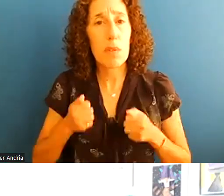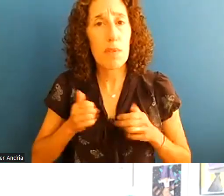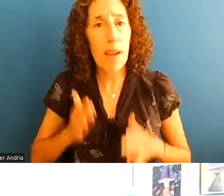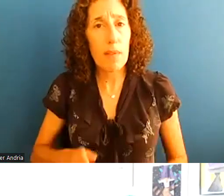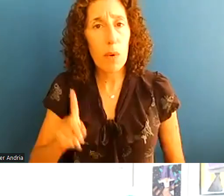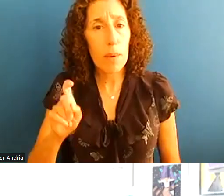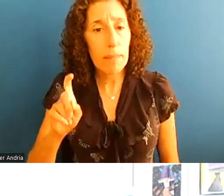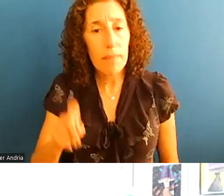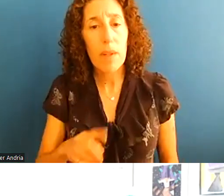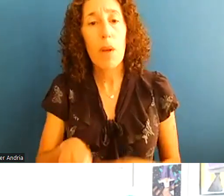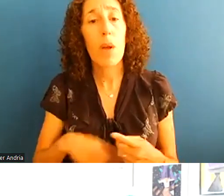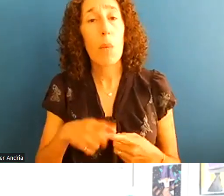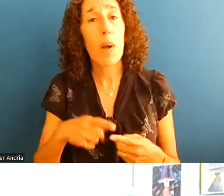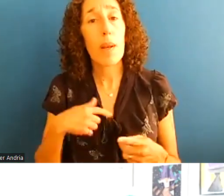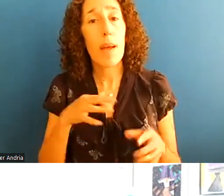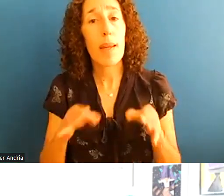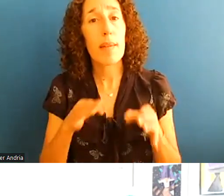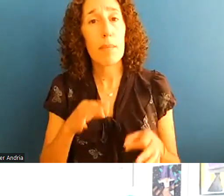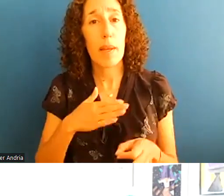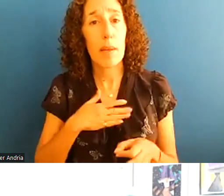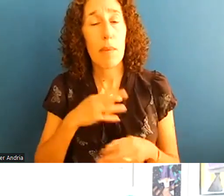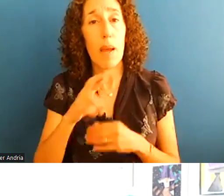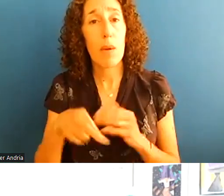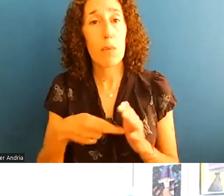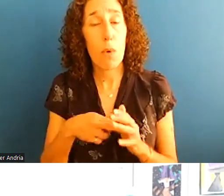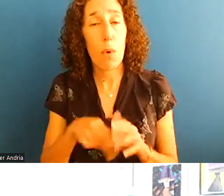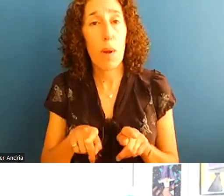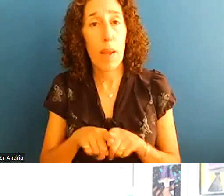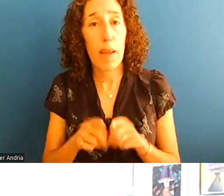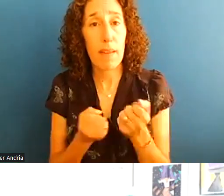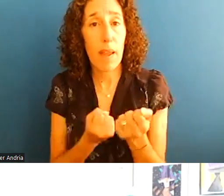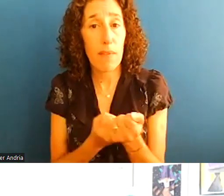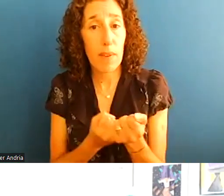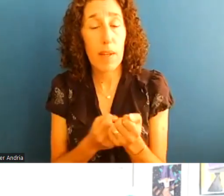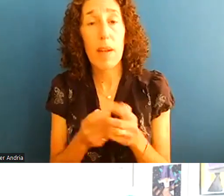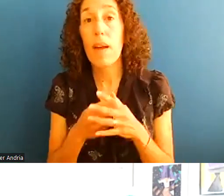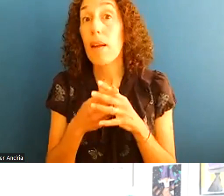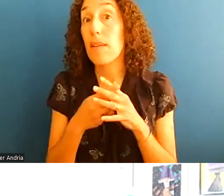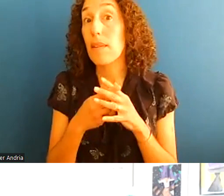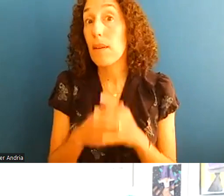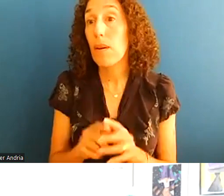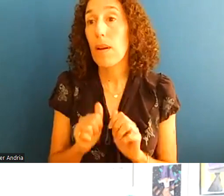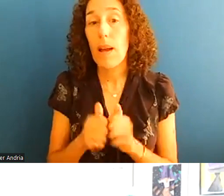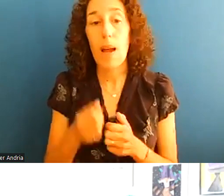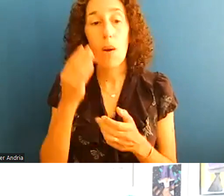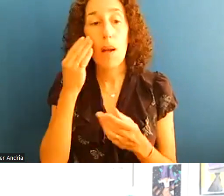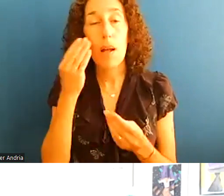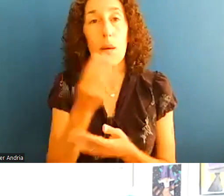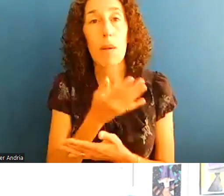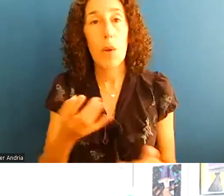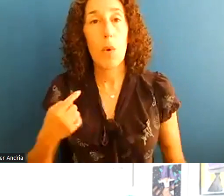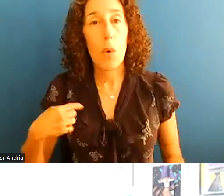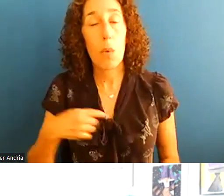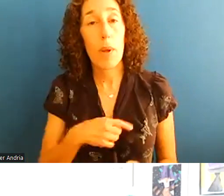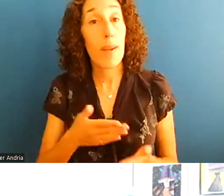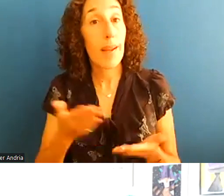So when I explain my role as an advocate, I usually start by letting everyone know that we are specifically here